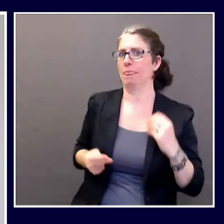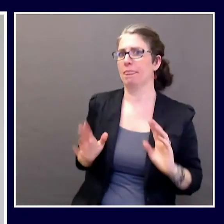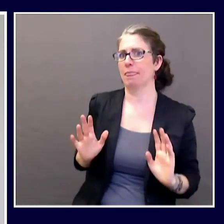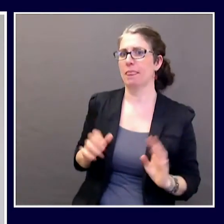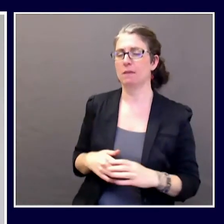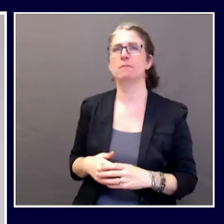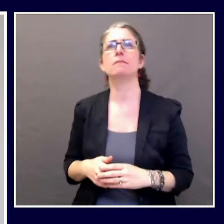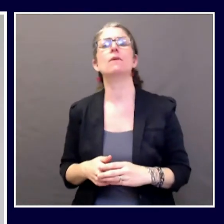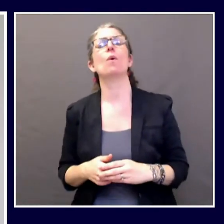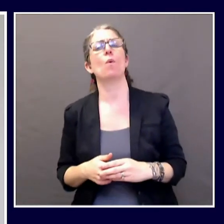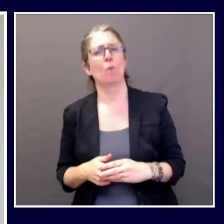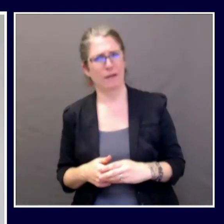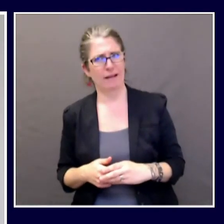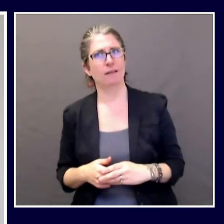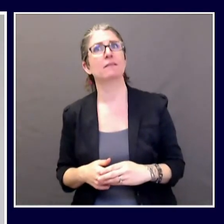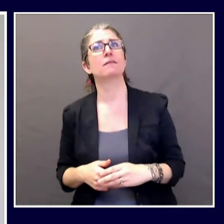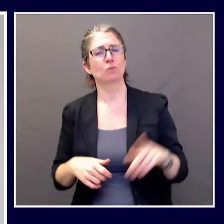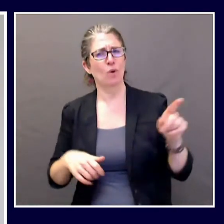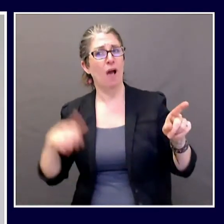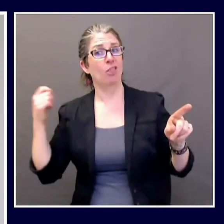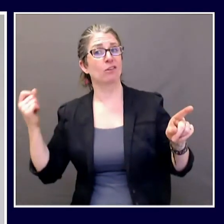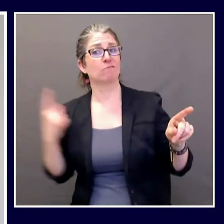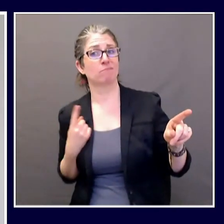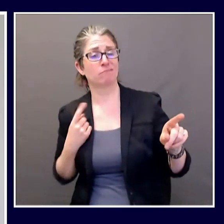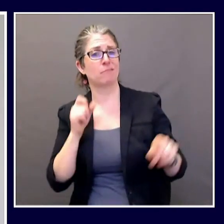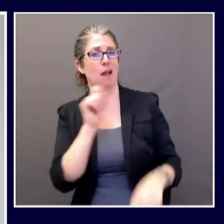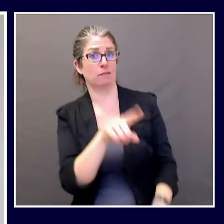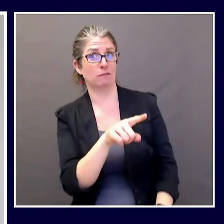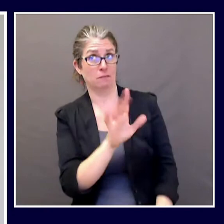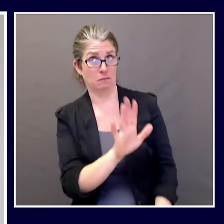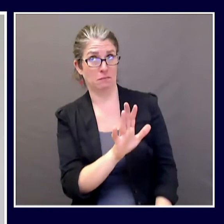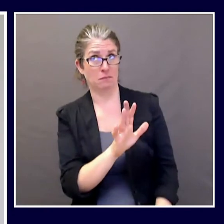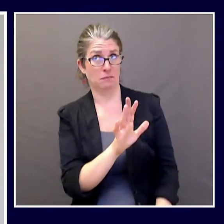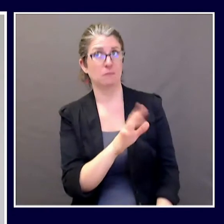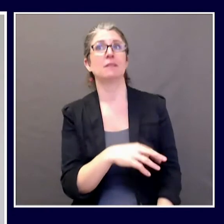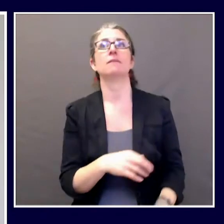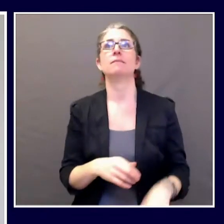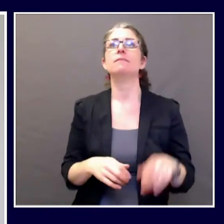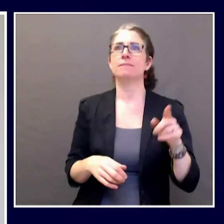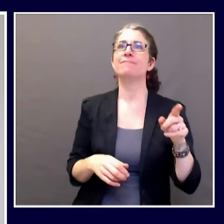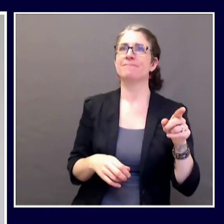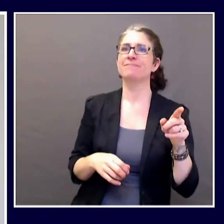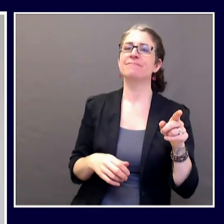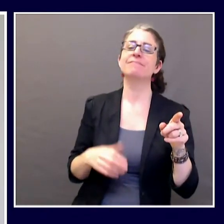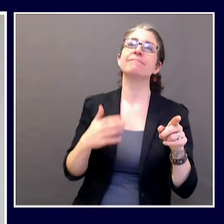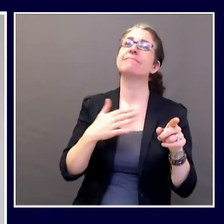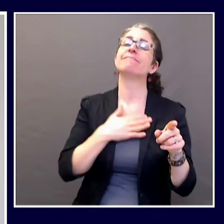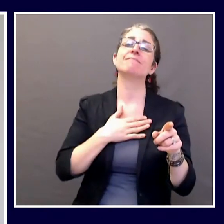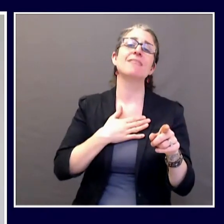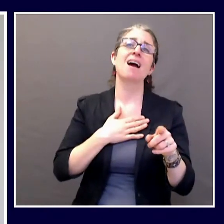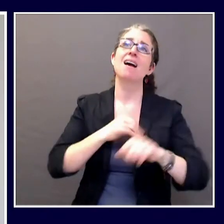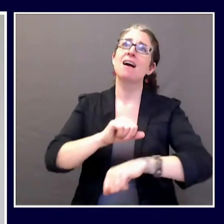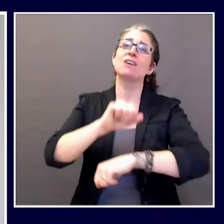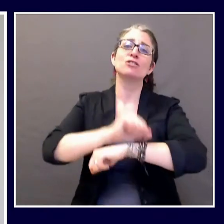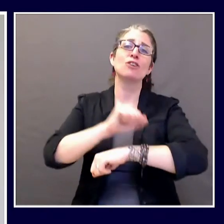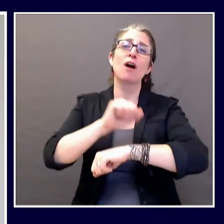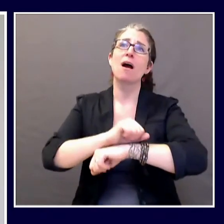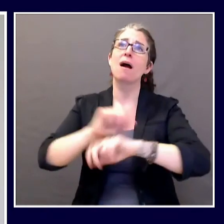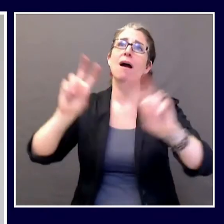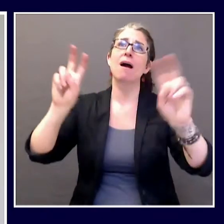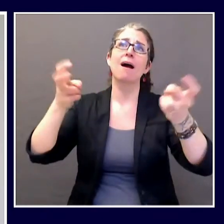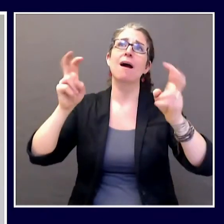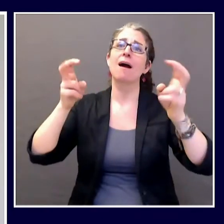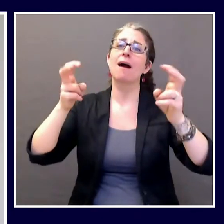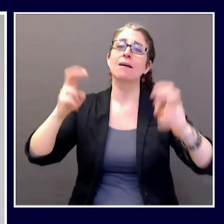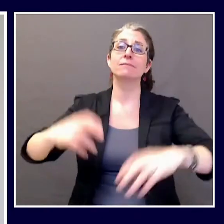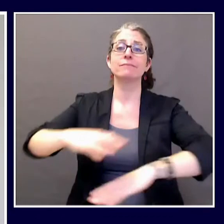concern? The latest data, as well as the latest recommendations from the CDC, note that although surface